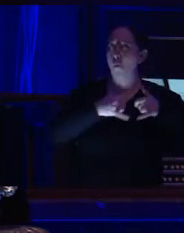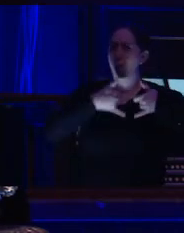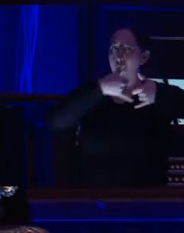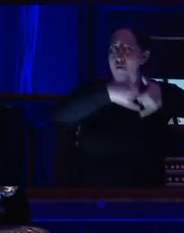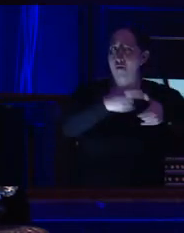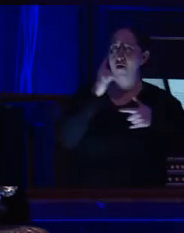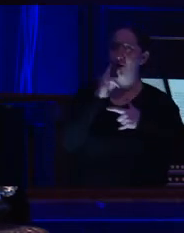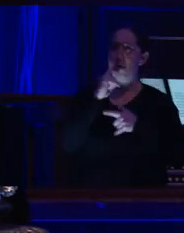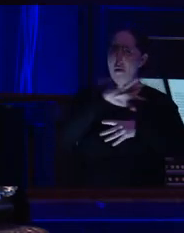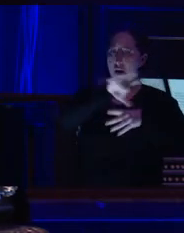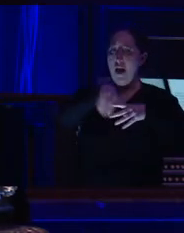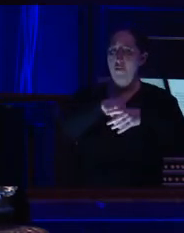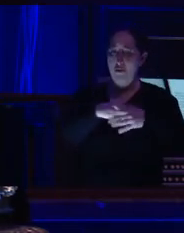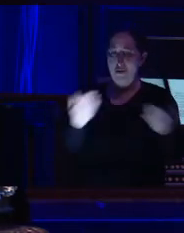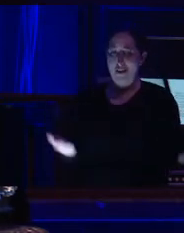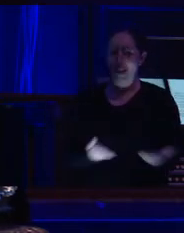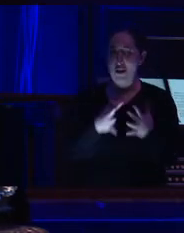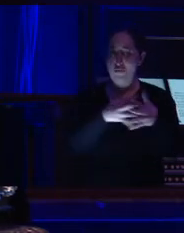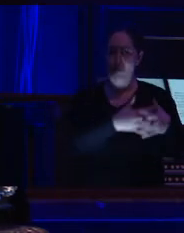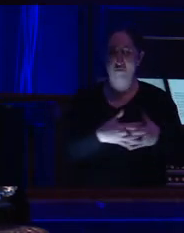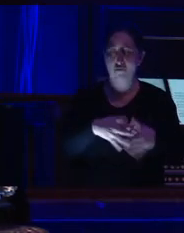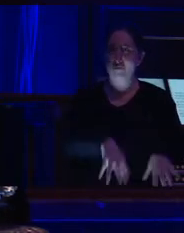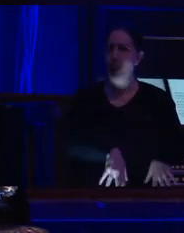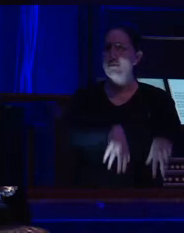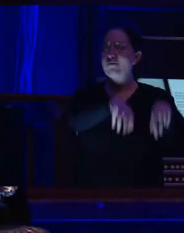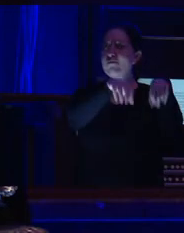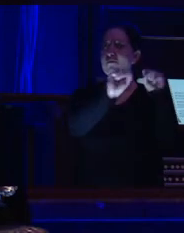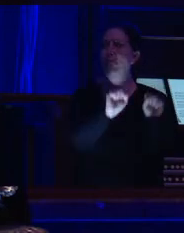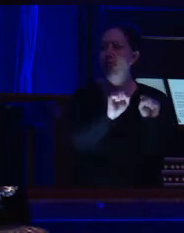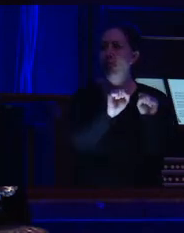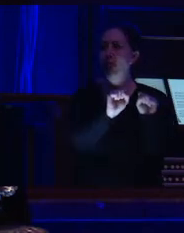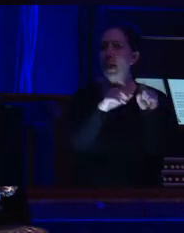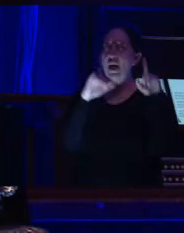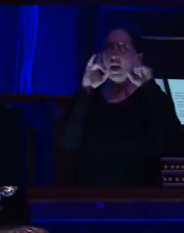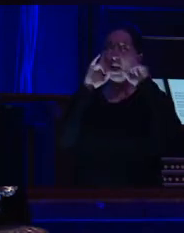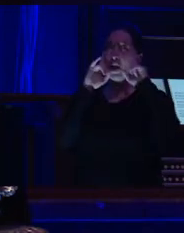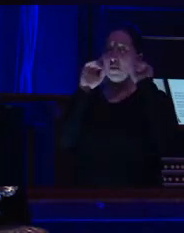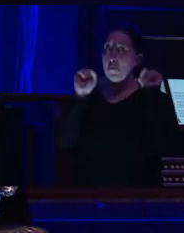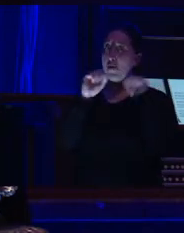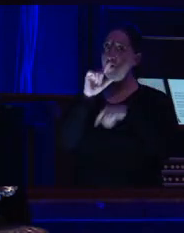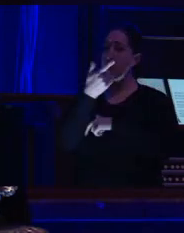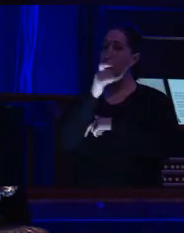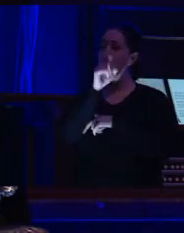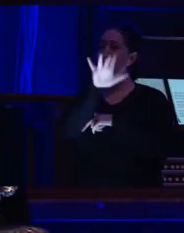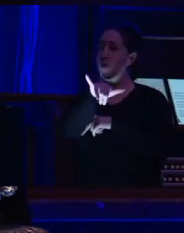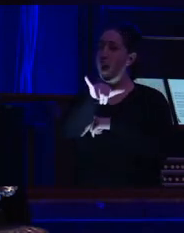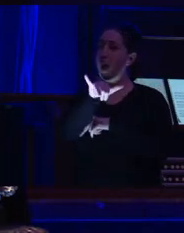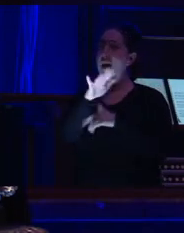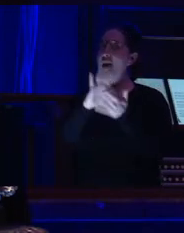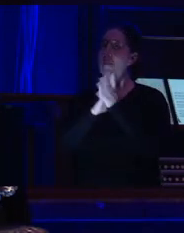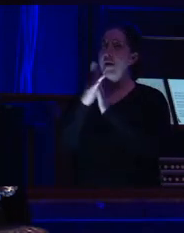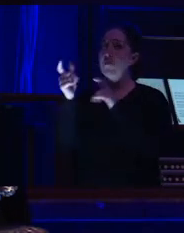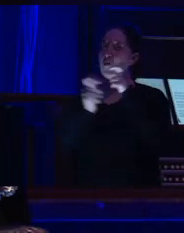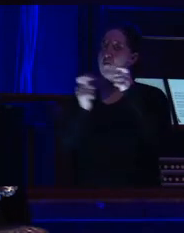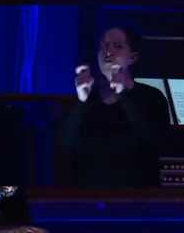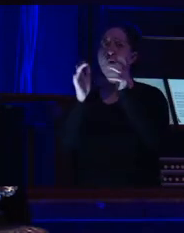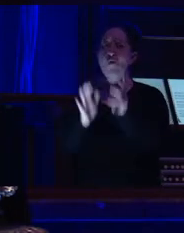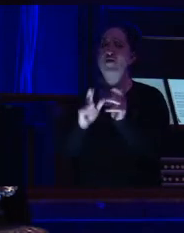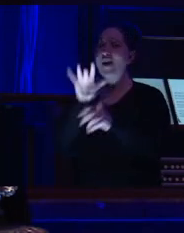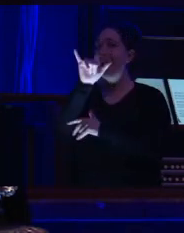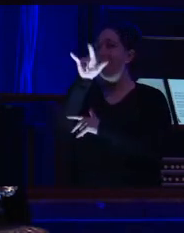contributions to her adopted homeland. President Emerita Gray served as the provost at Yale